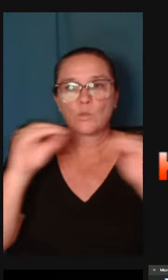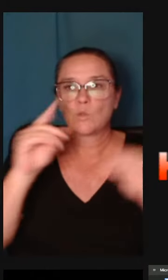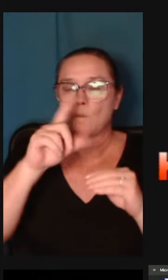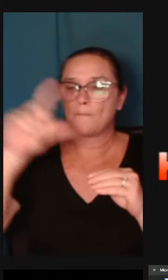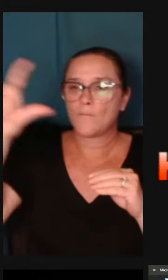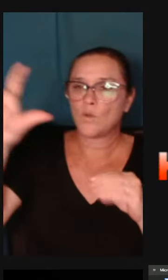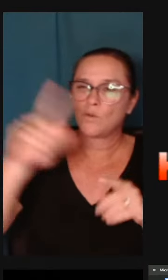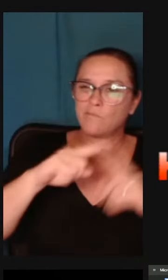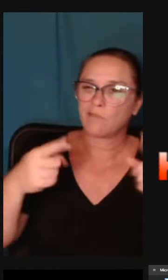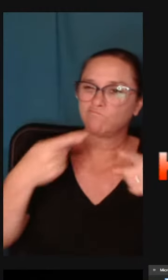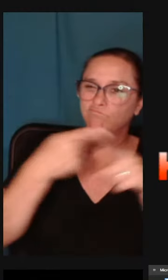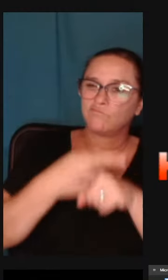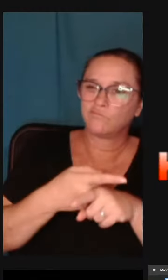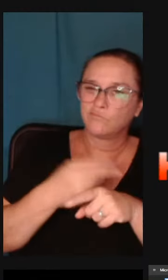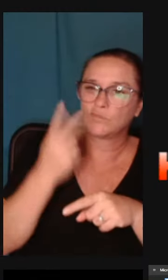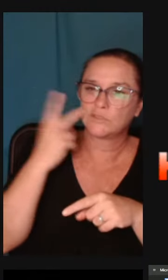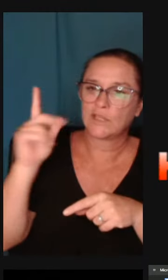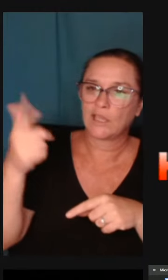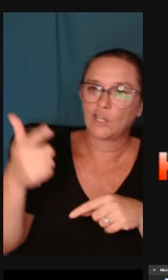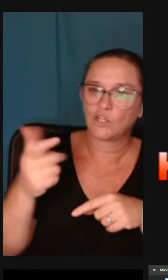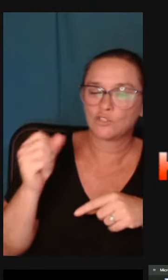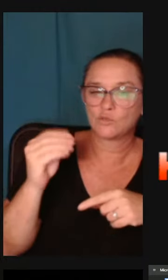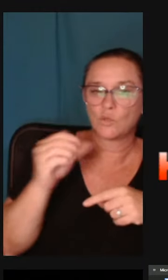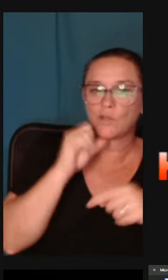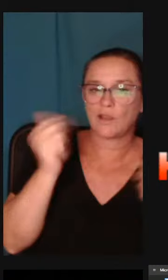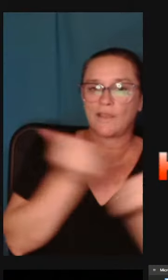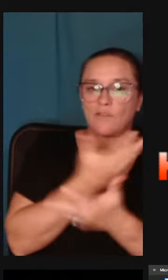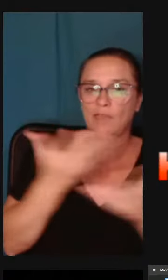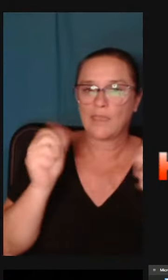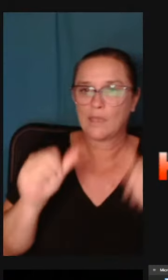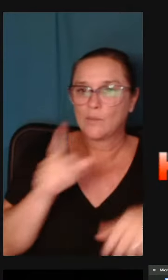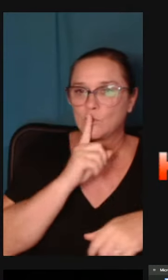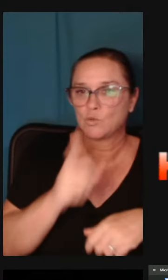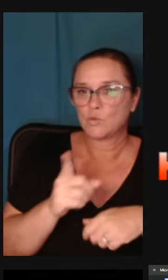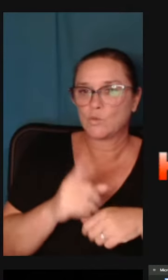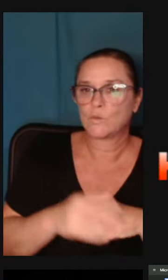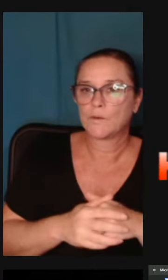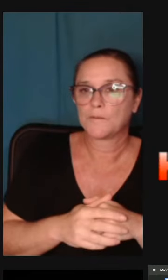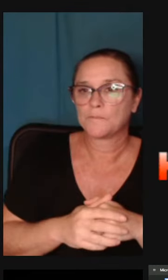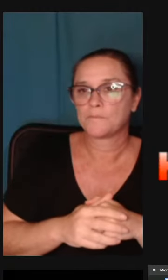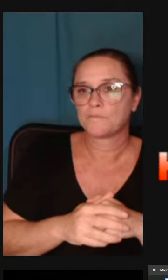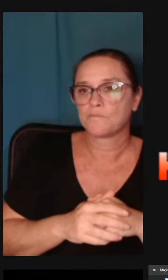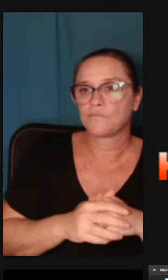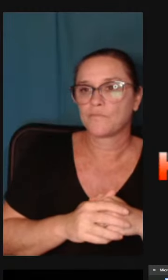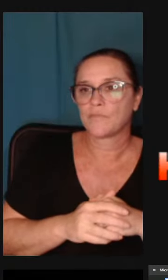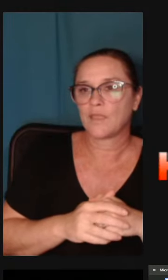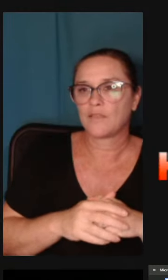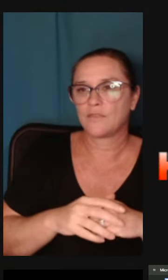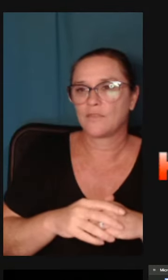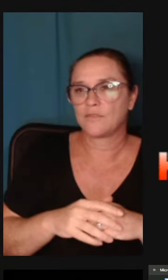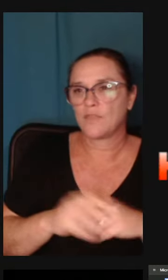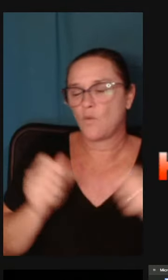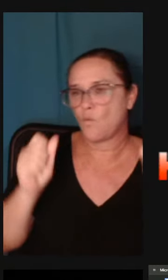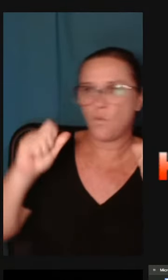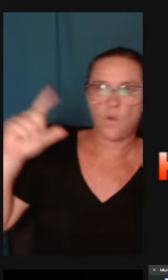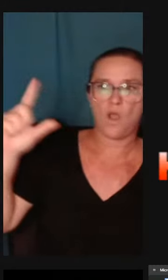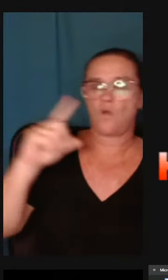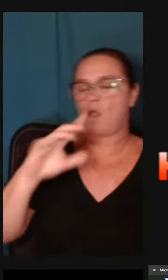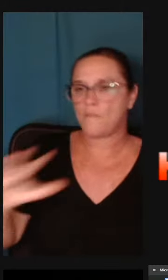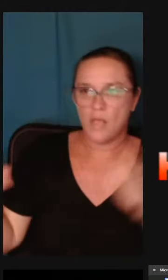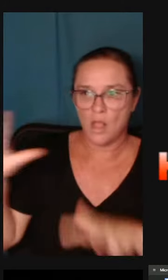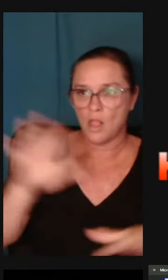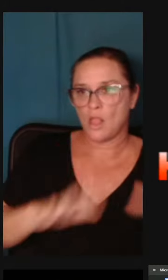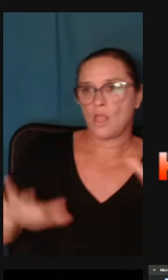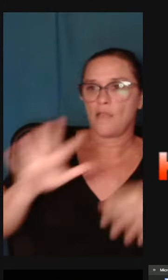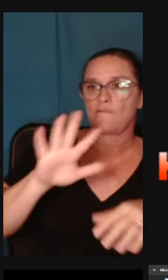contradicts something we'll see later. So not everything can be true. They were violently awakened by a